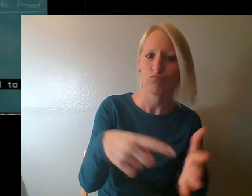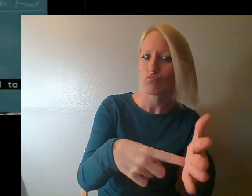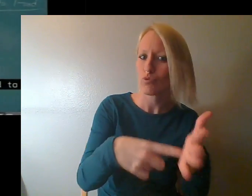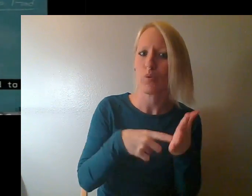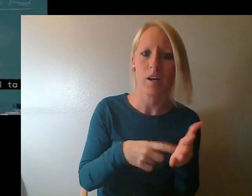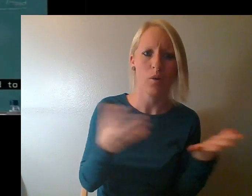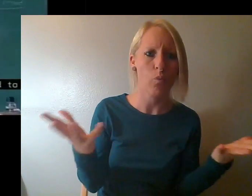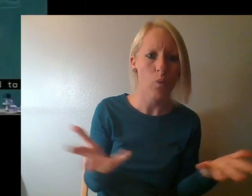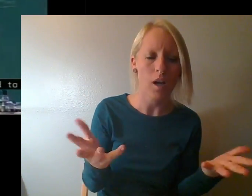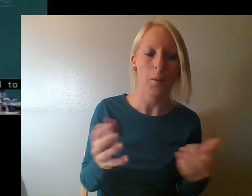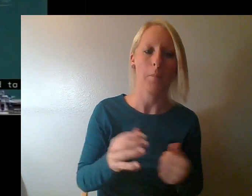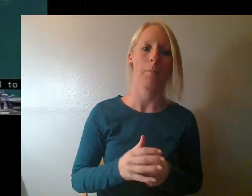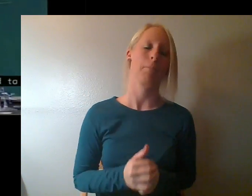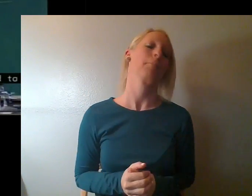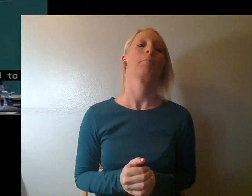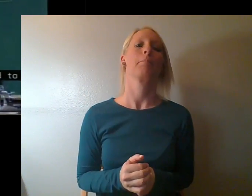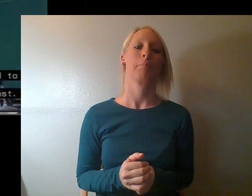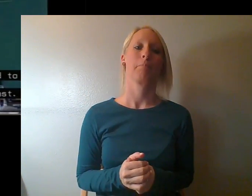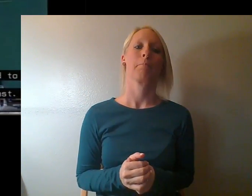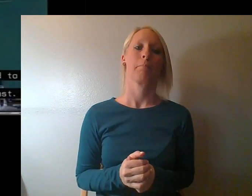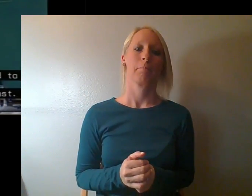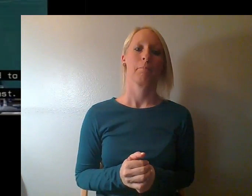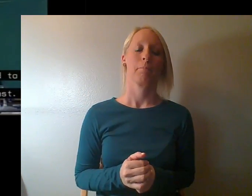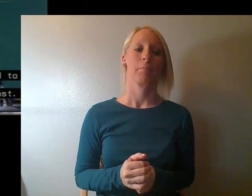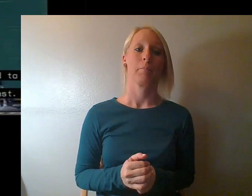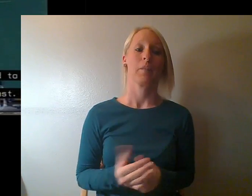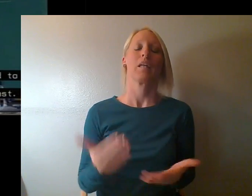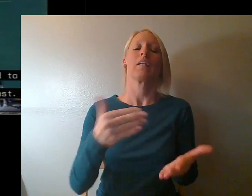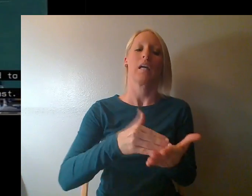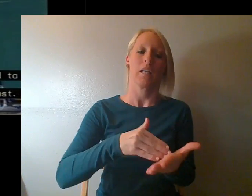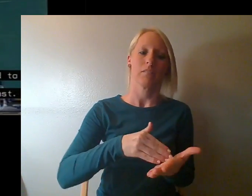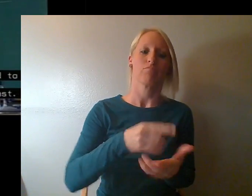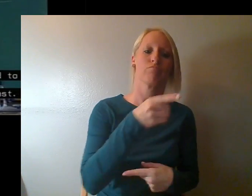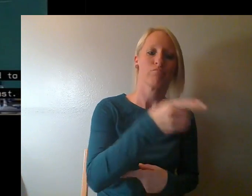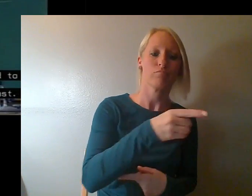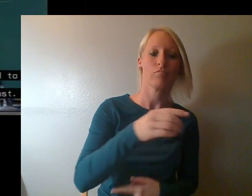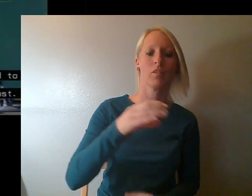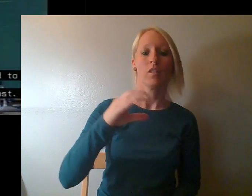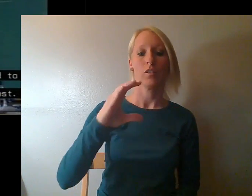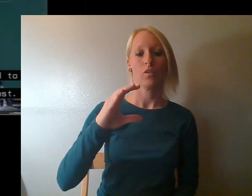All right? And this again is the chloroplast.